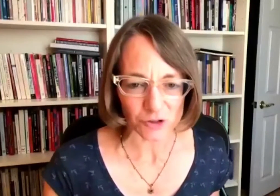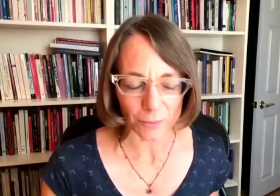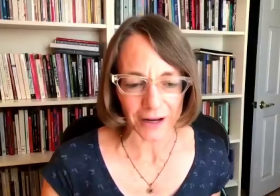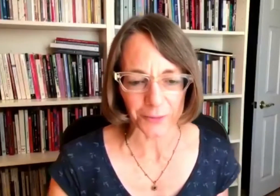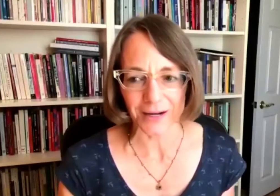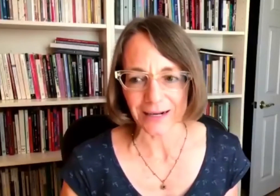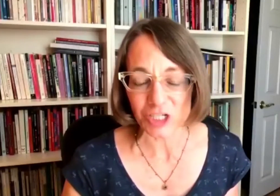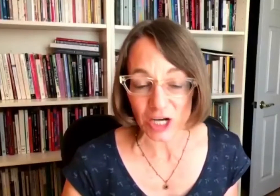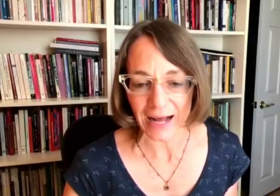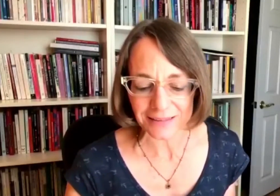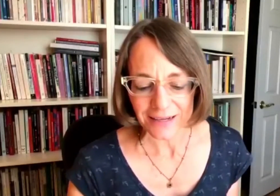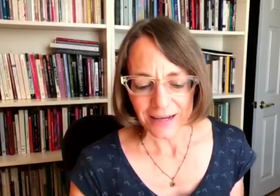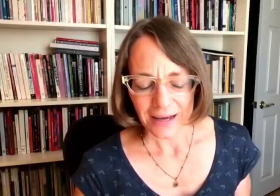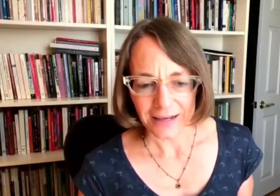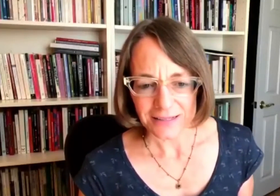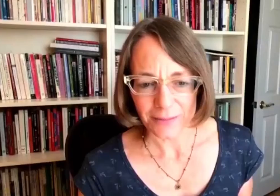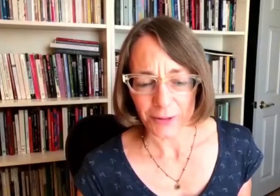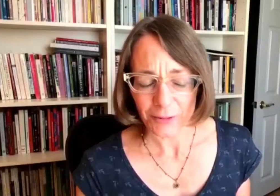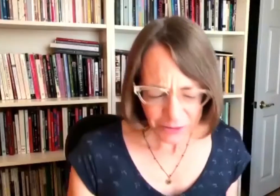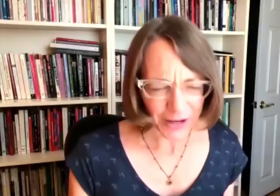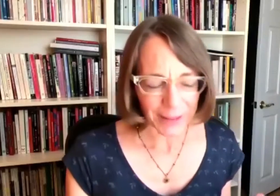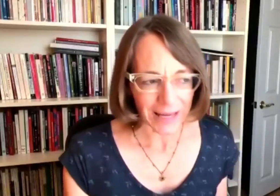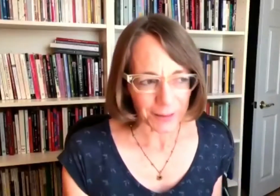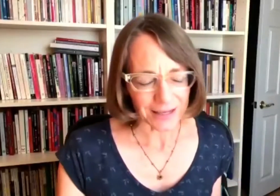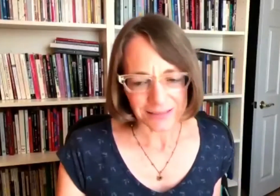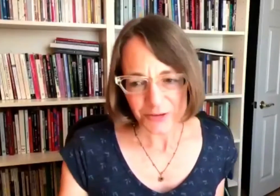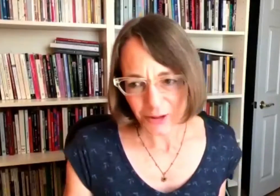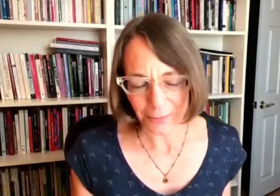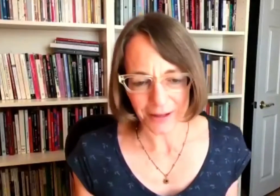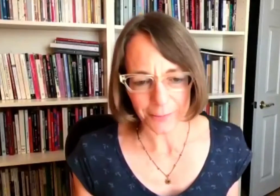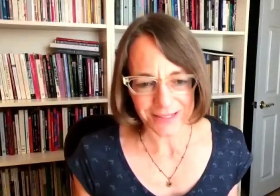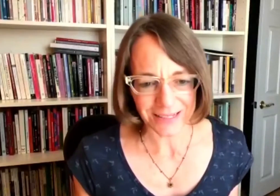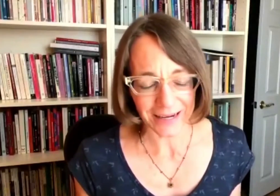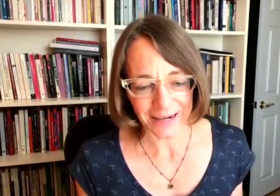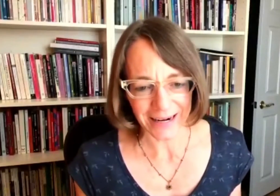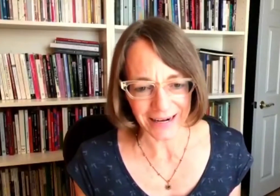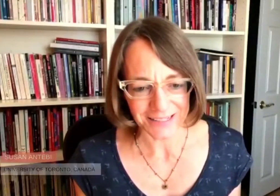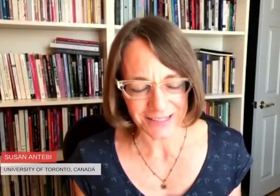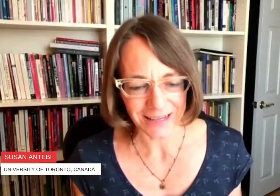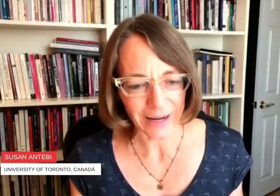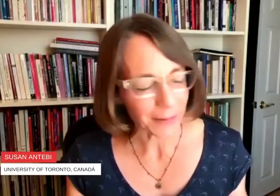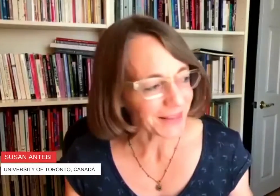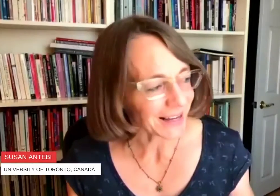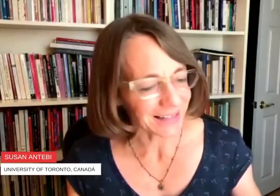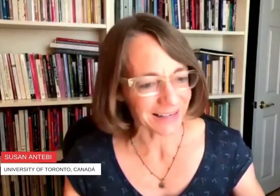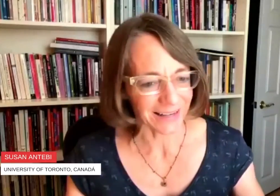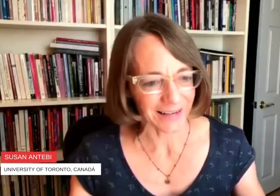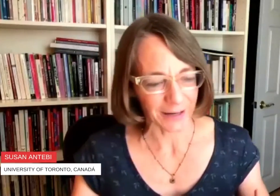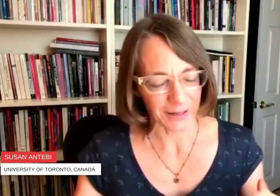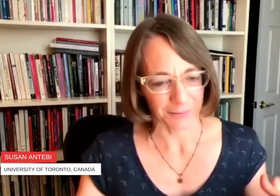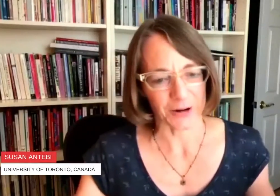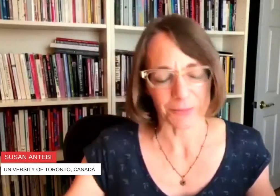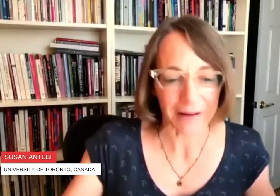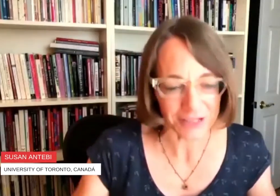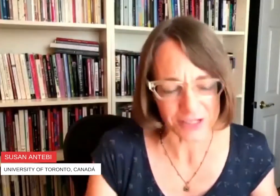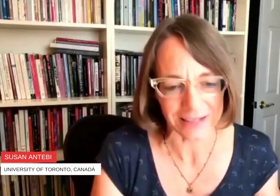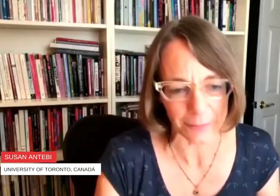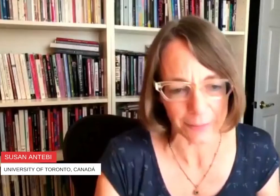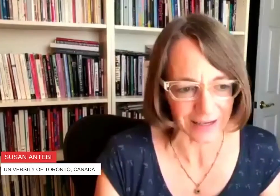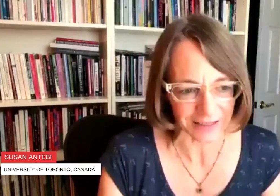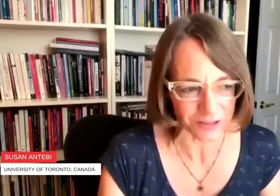I will let you know of some questions that were put in the chat. Something that draws my attention